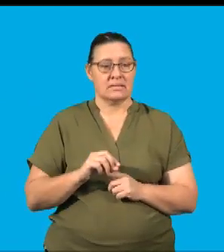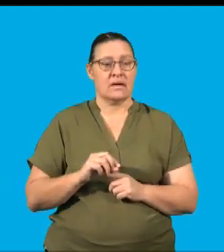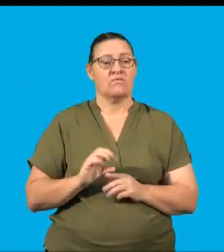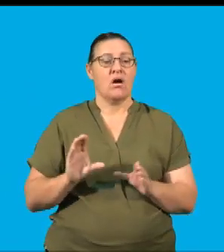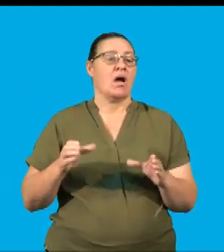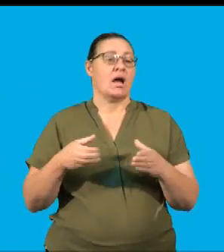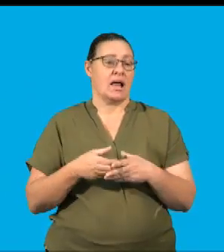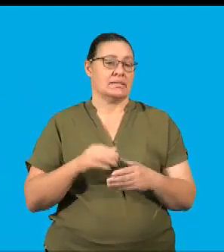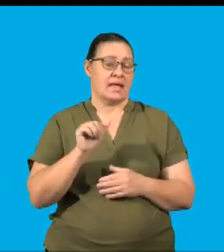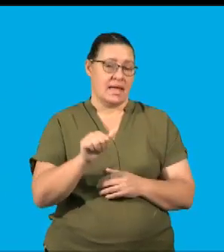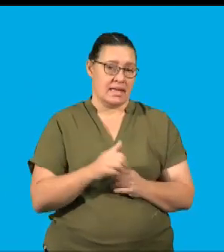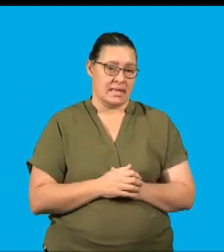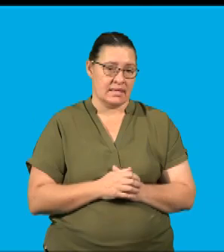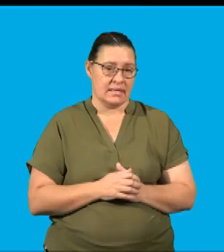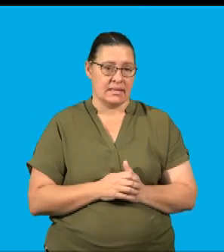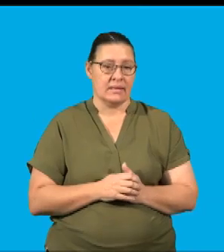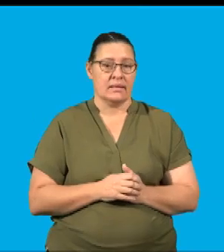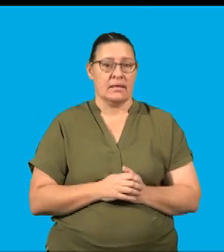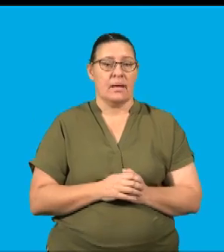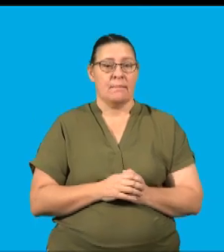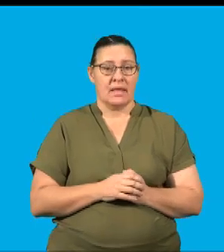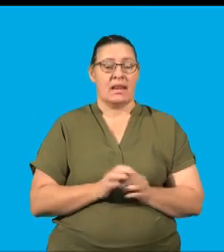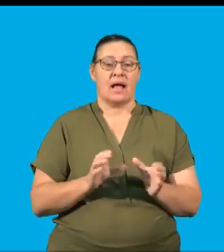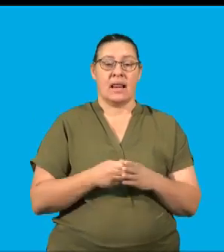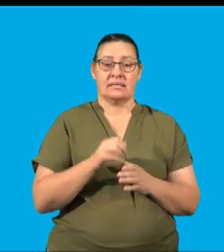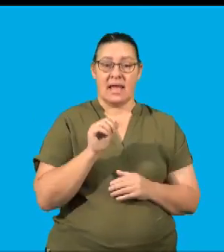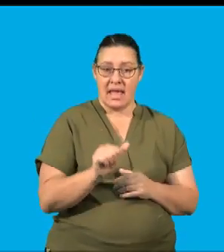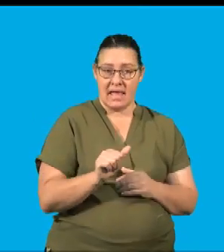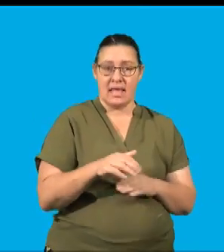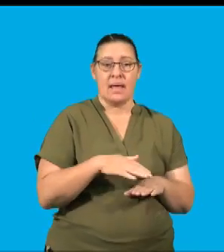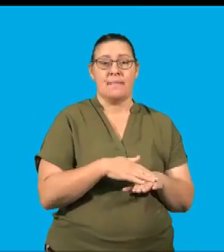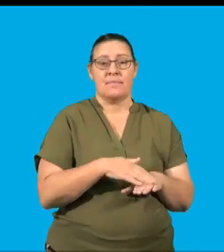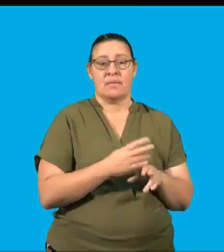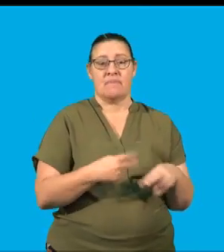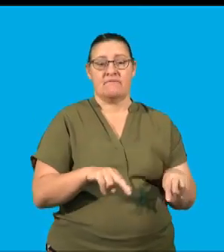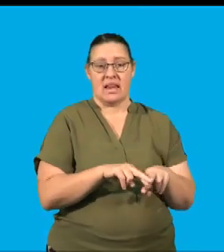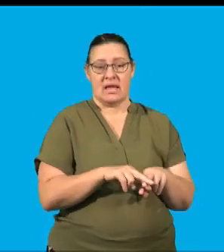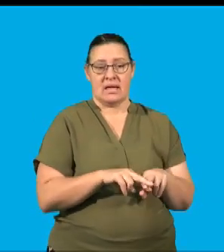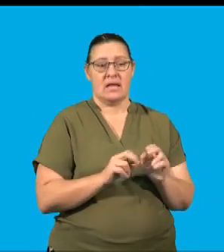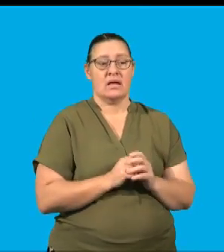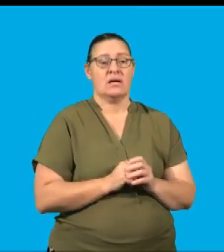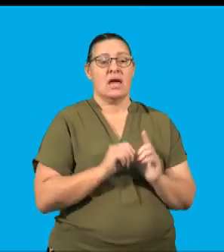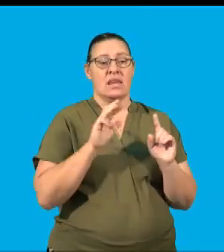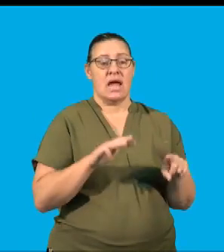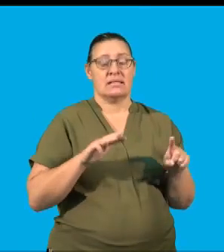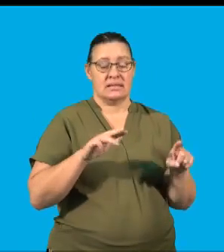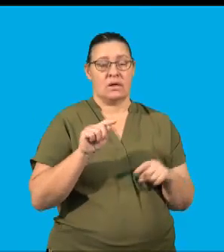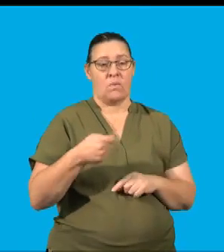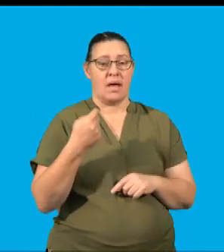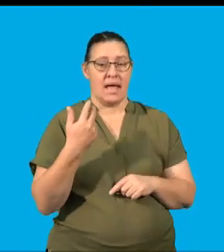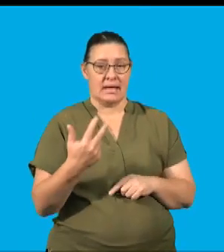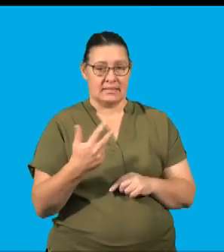percentage marks for class A. It means for class A, we can see that the minimum value, it is